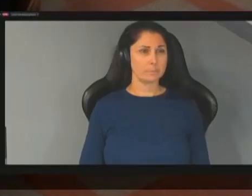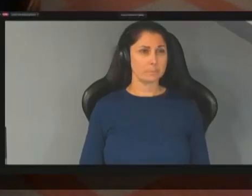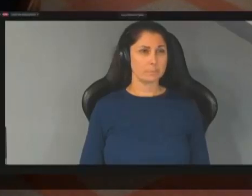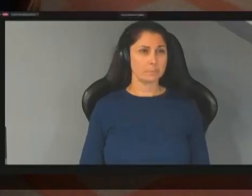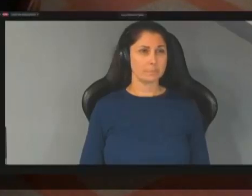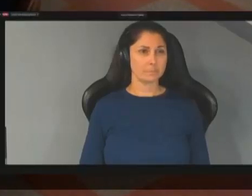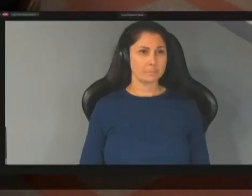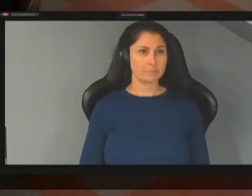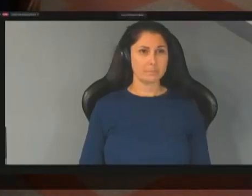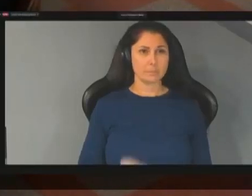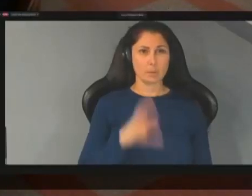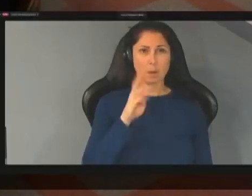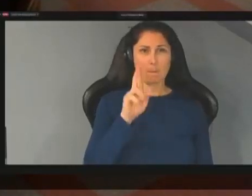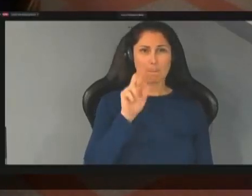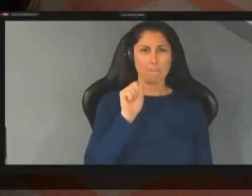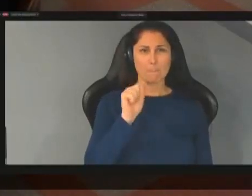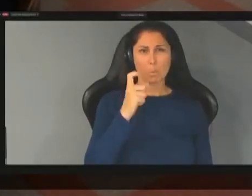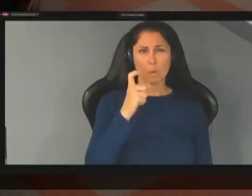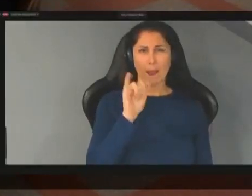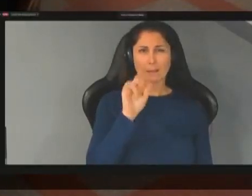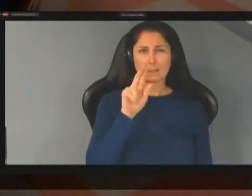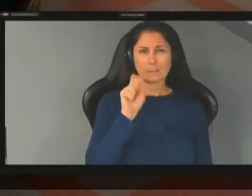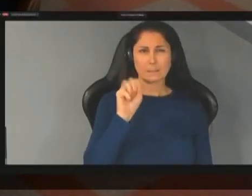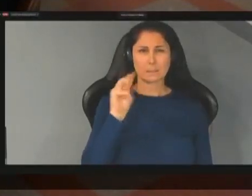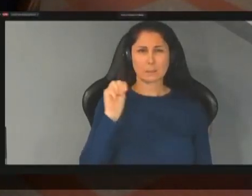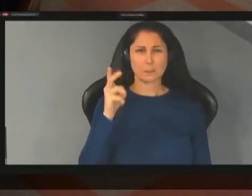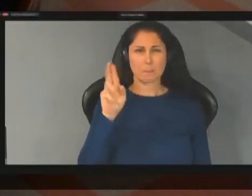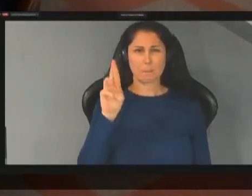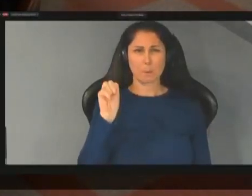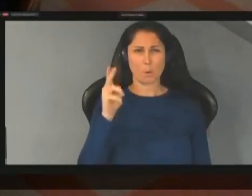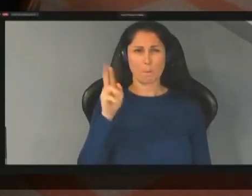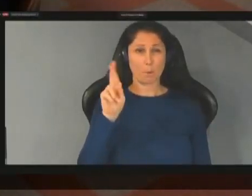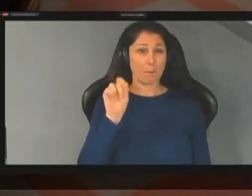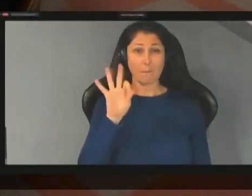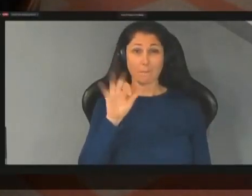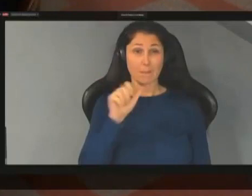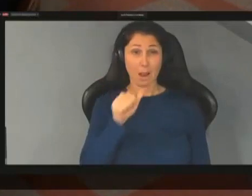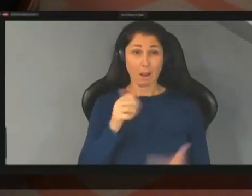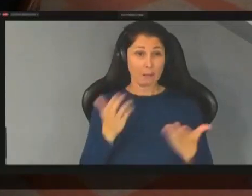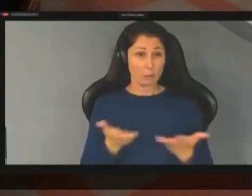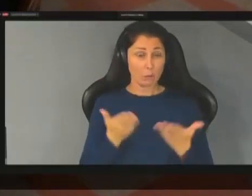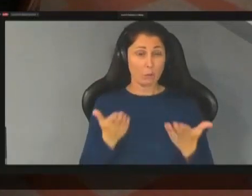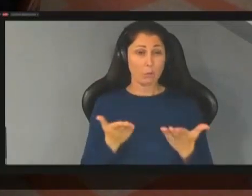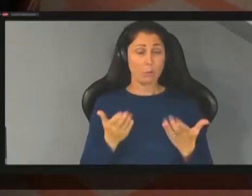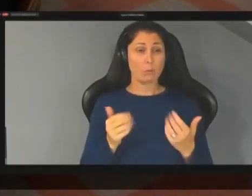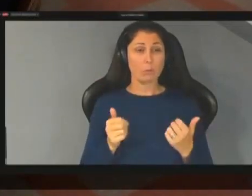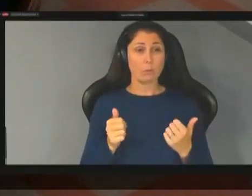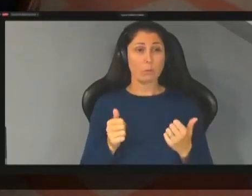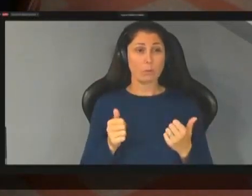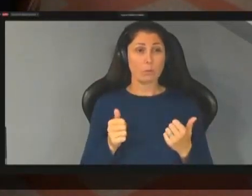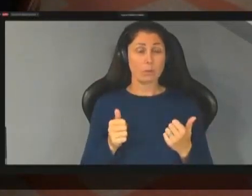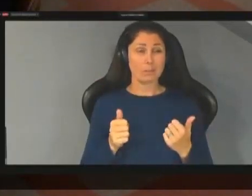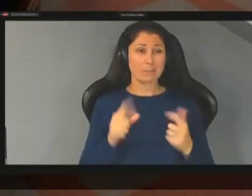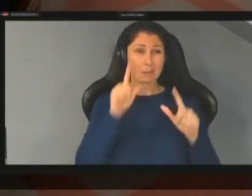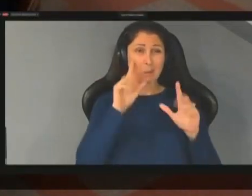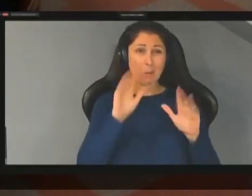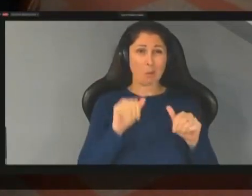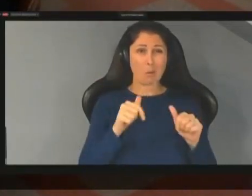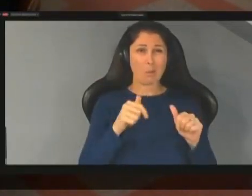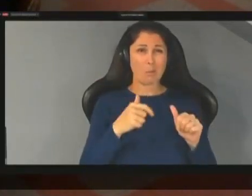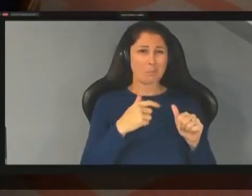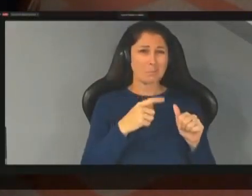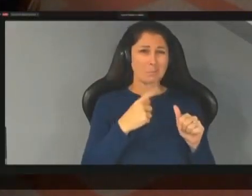Is Abraxas Murmur with us? If not, I hope I'm not.